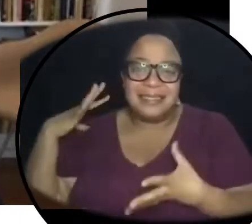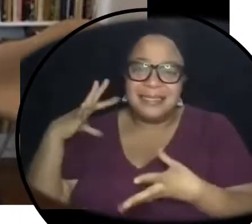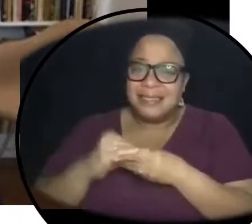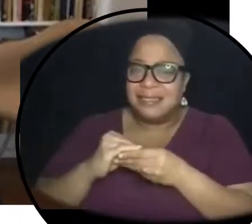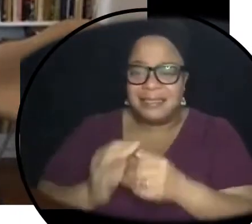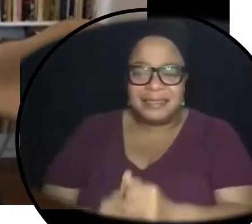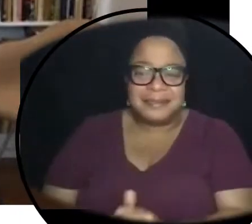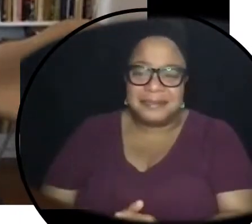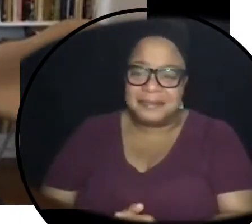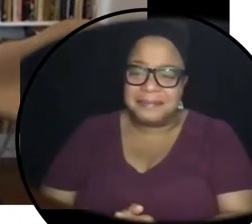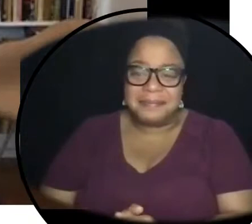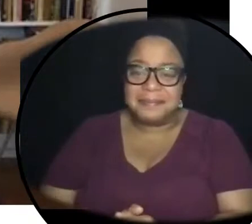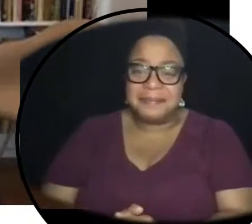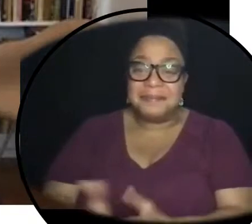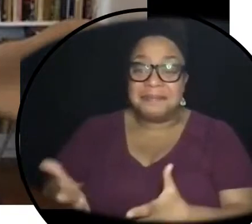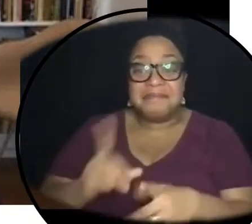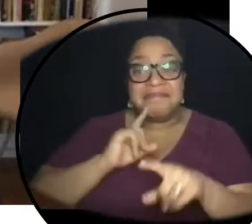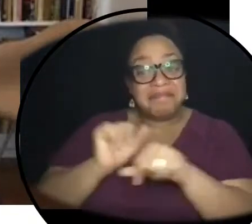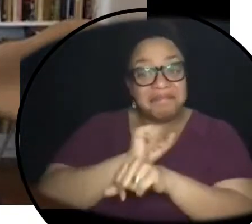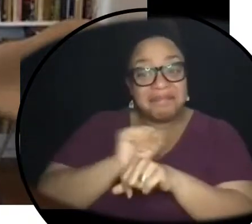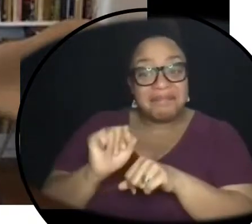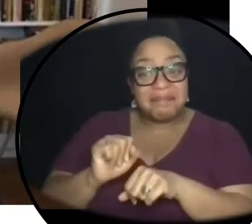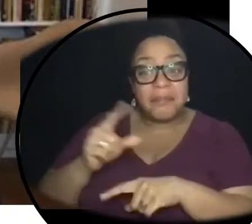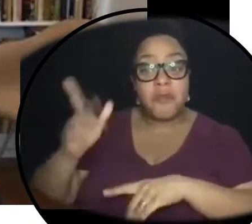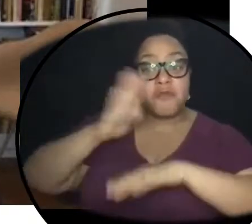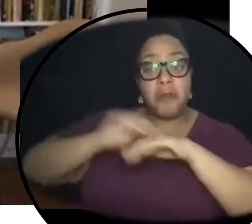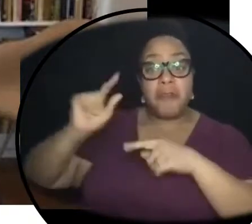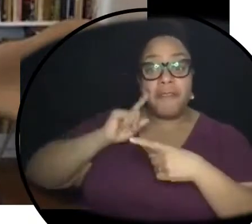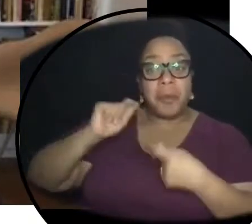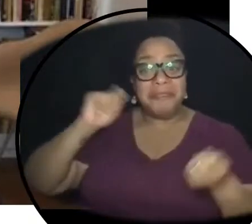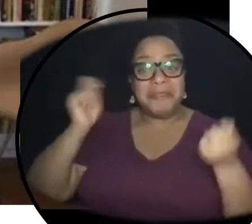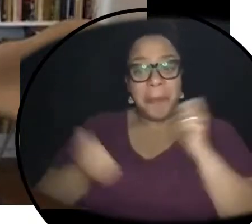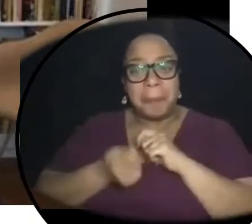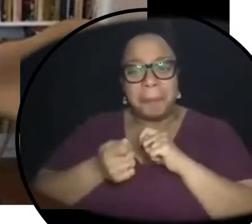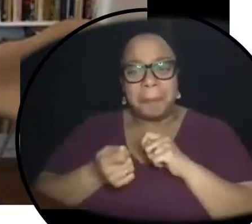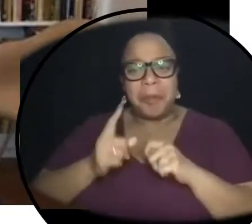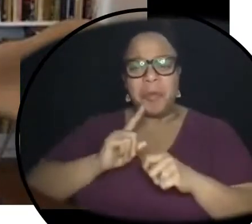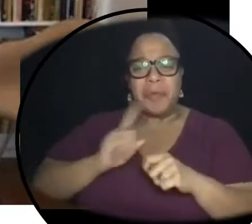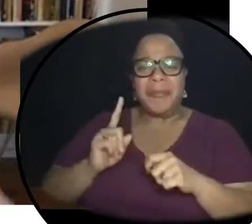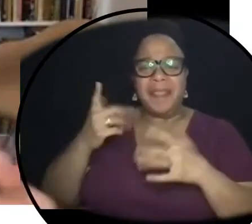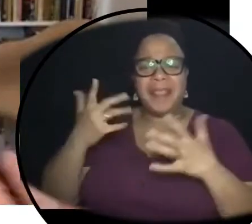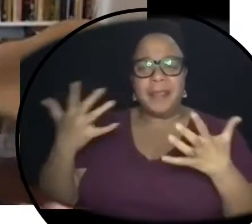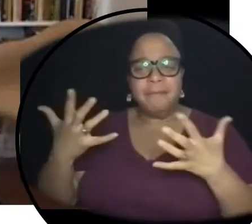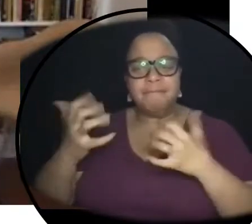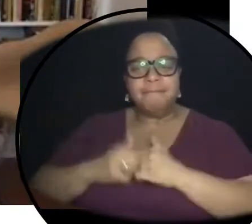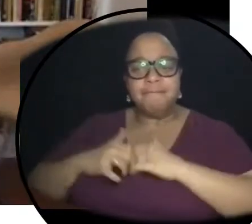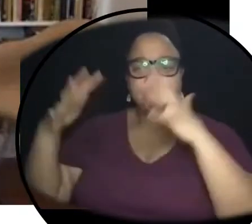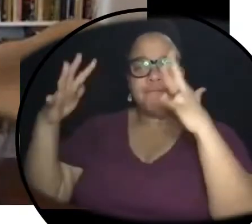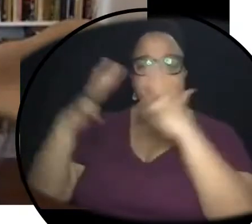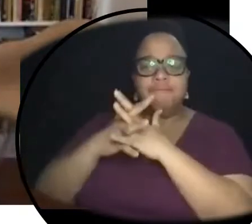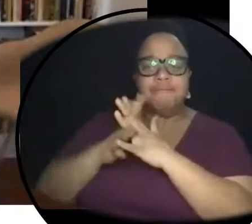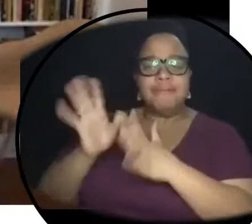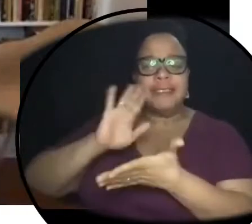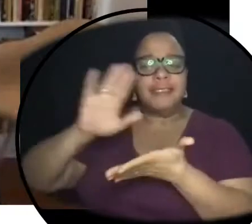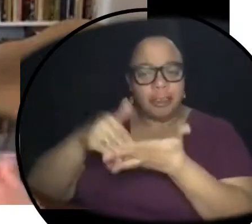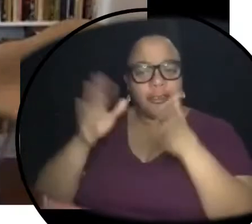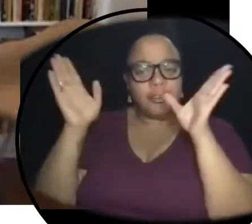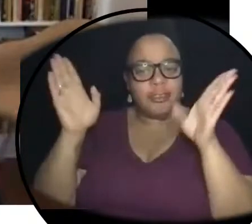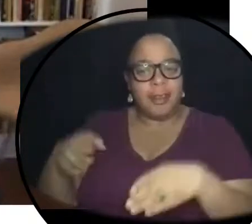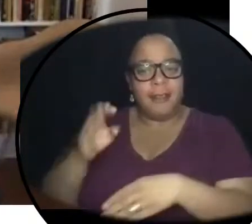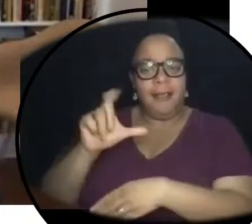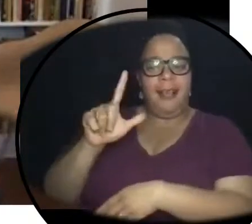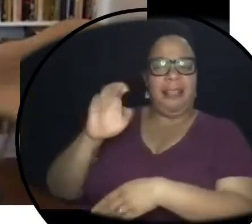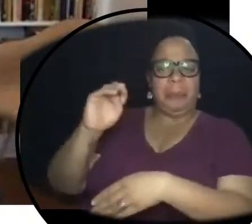even as these reforms have been instituted, both incarceration and policing have only grown more racist,